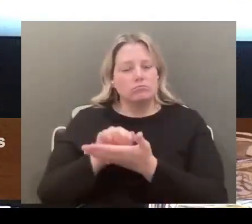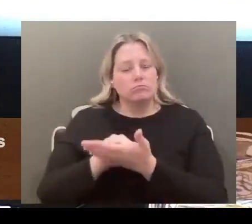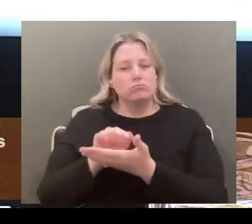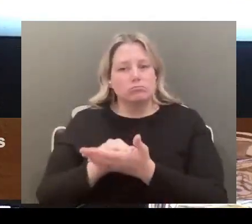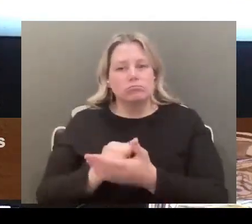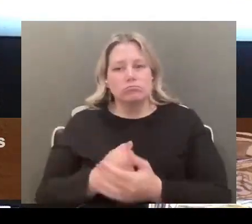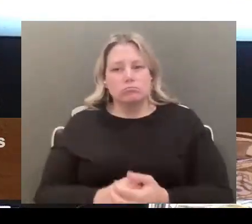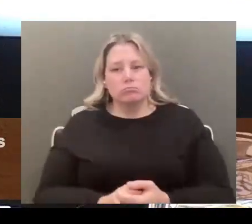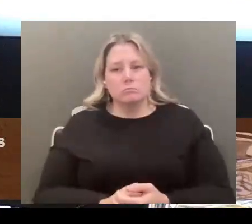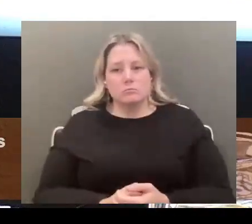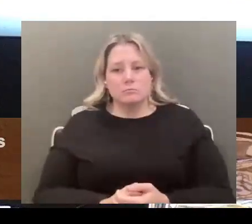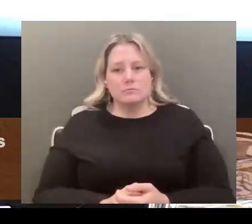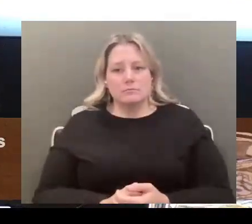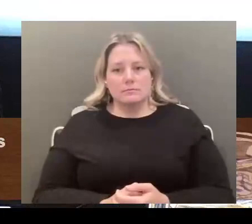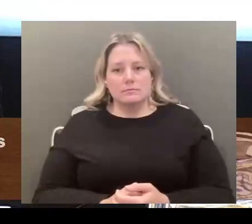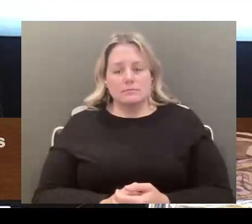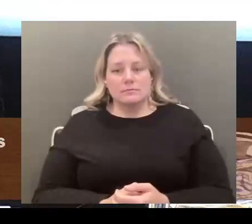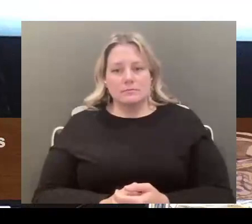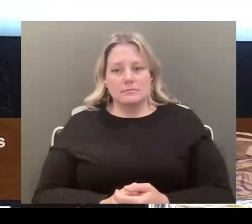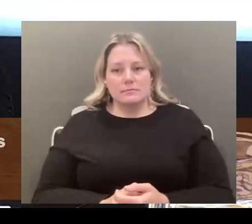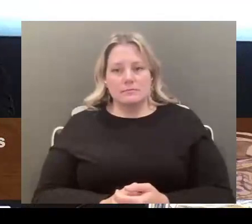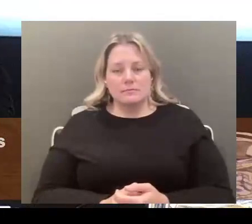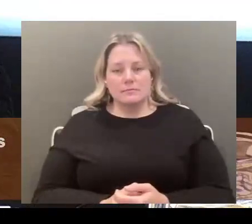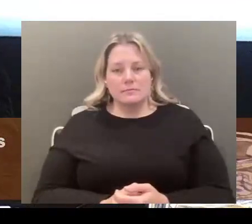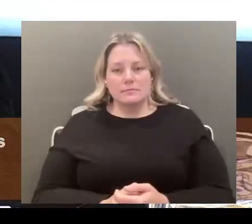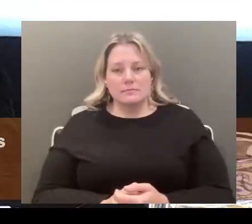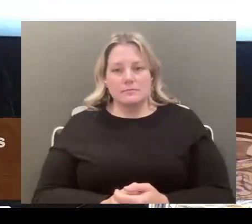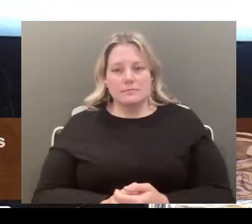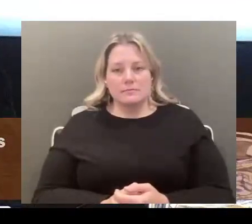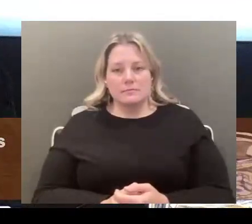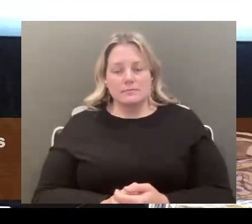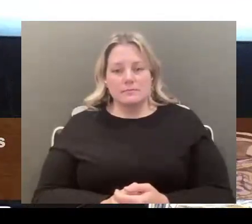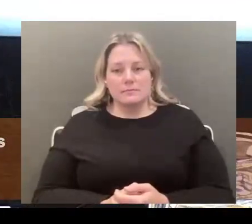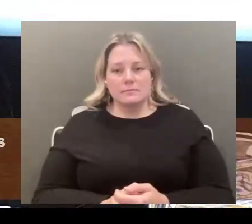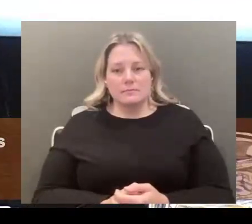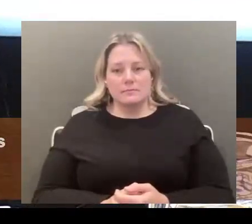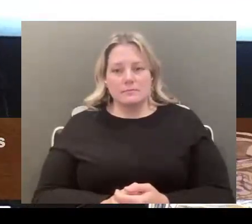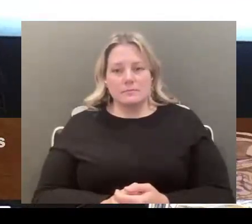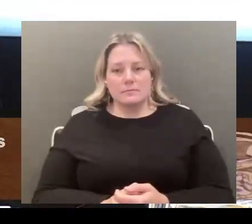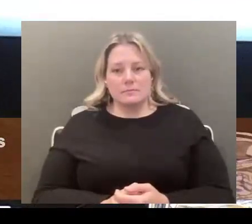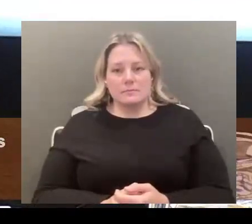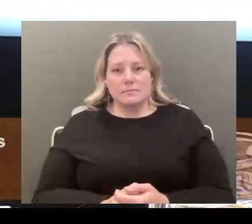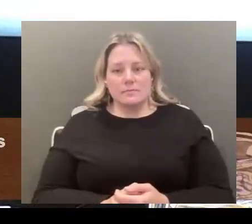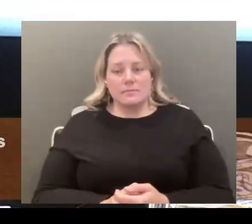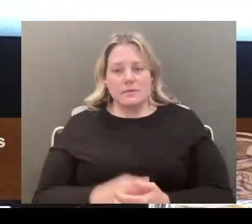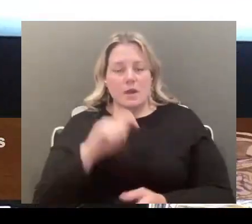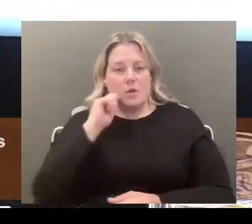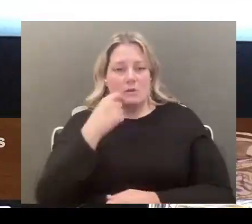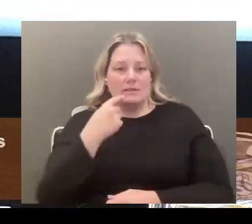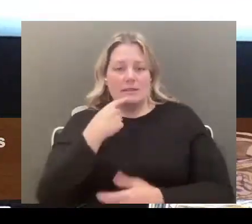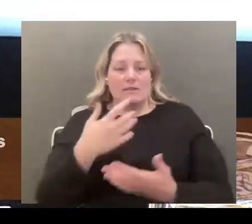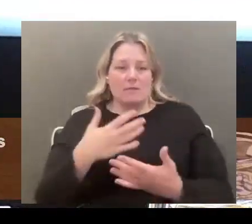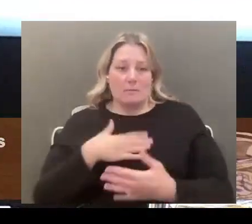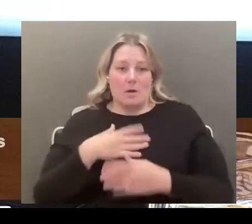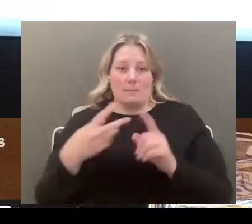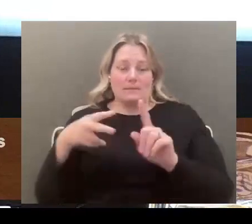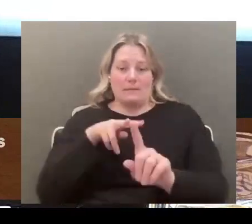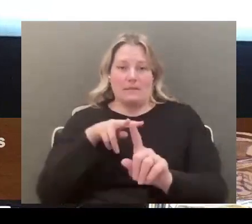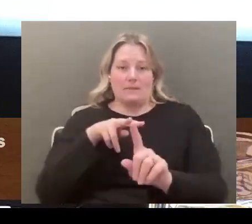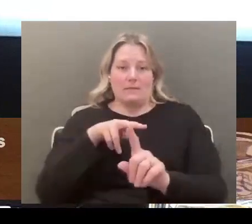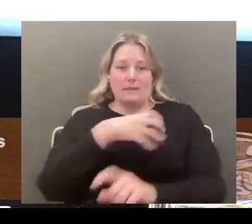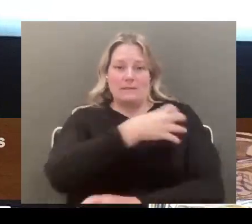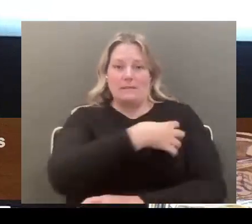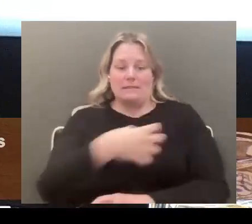a very, very, I will say, from a perspective of myself as a minister, a very, very difficult